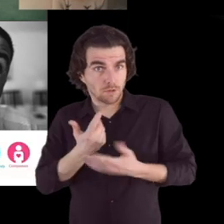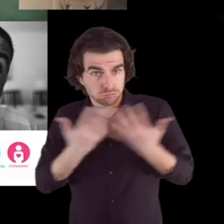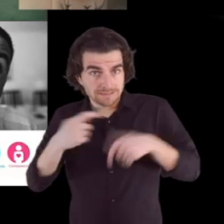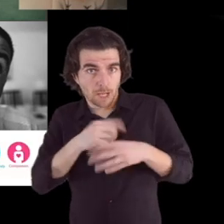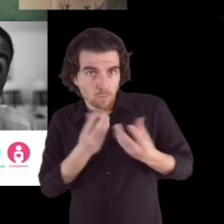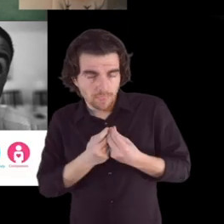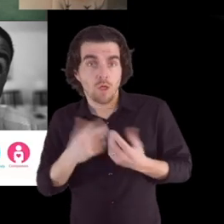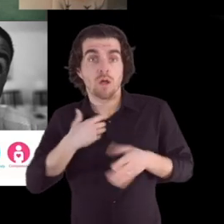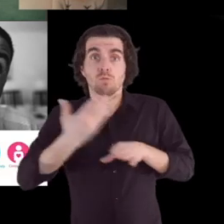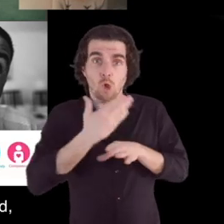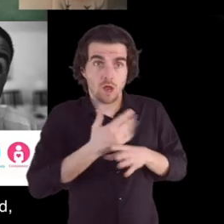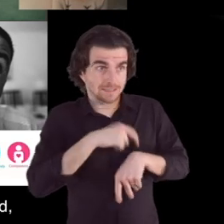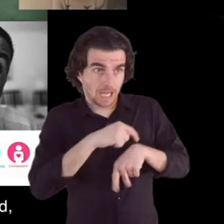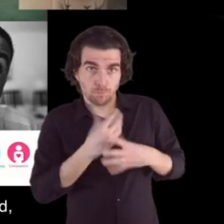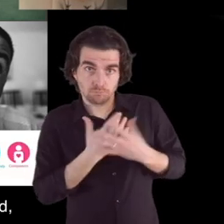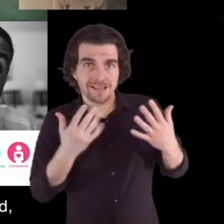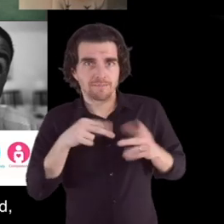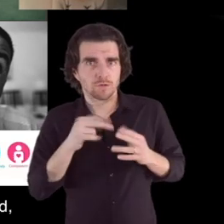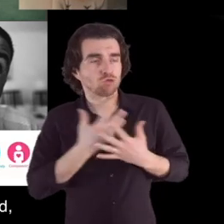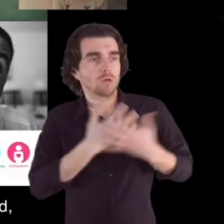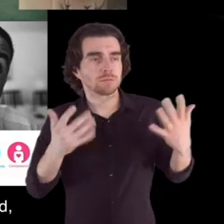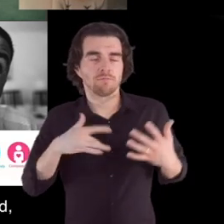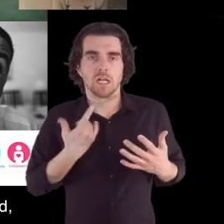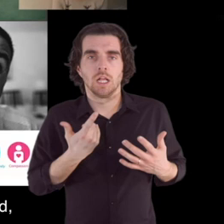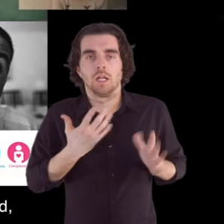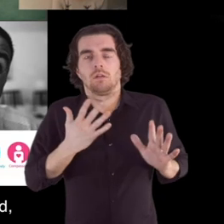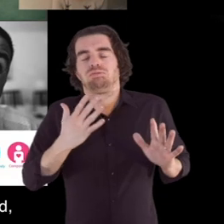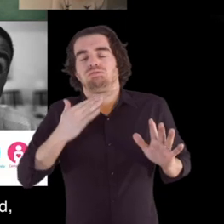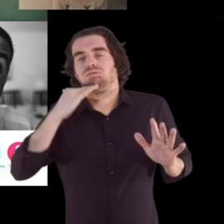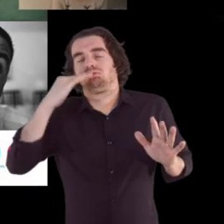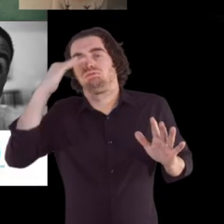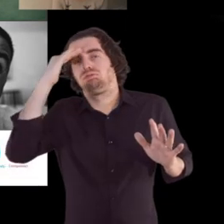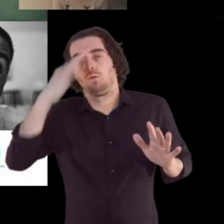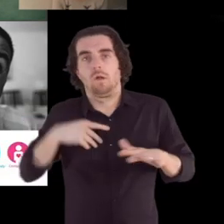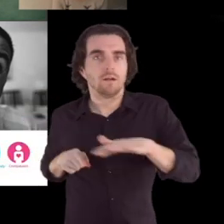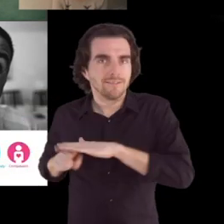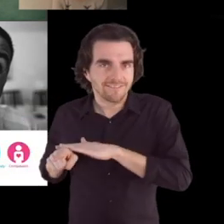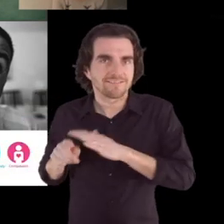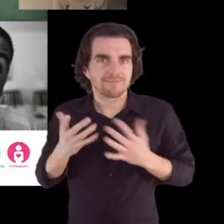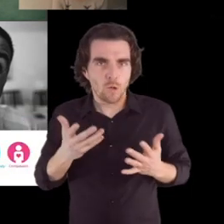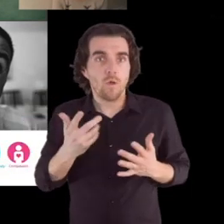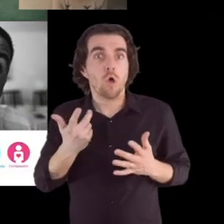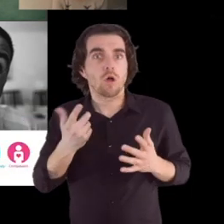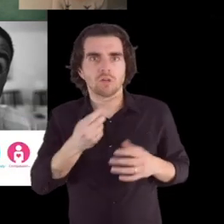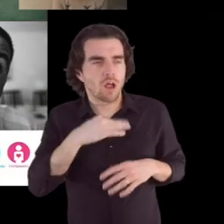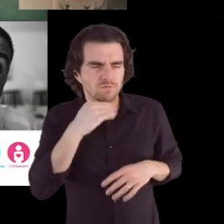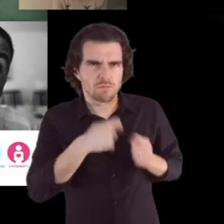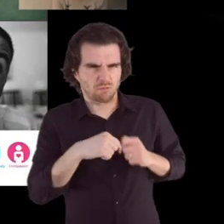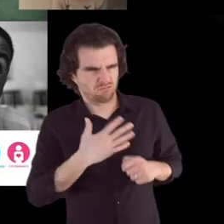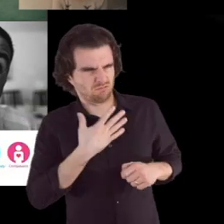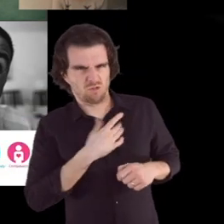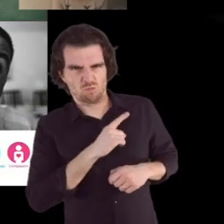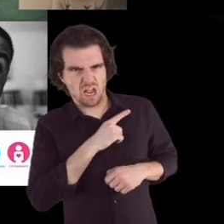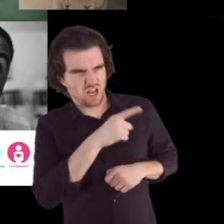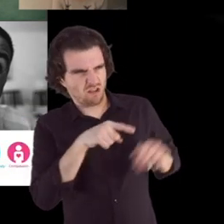partners and with our colleagues. And too much, we can feel suffocated, but too little, we can feel maybe rejected or abandoned. So it's just to